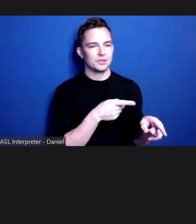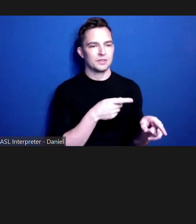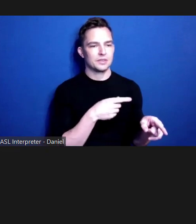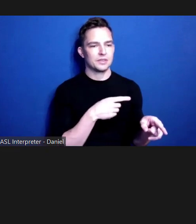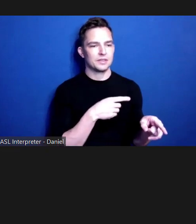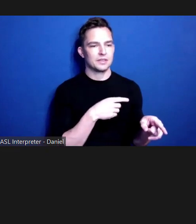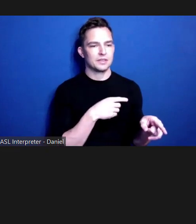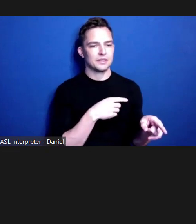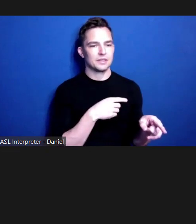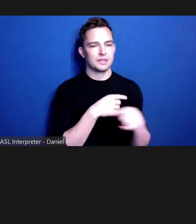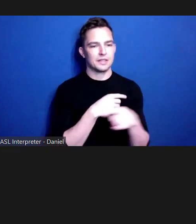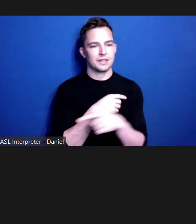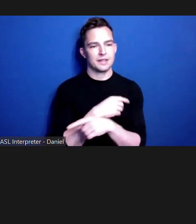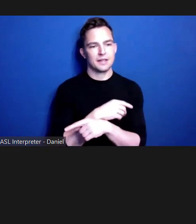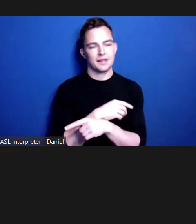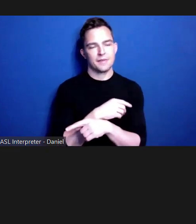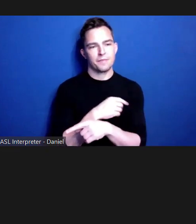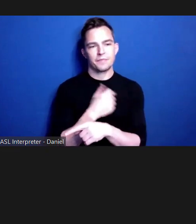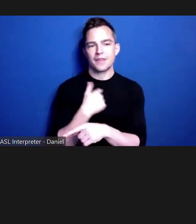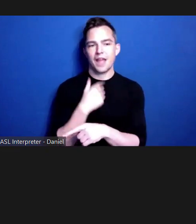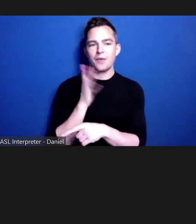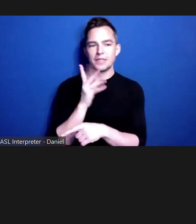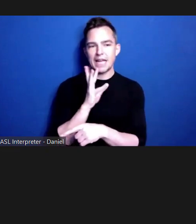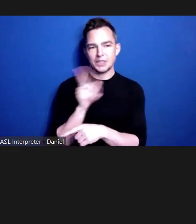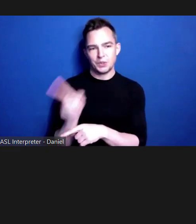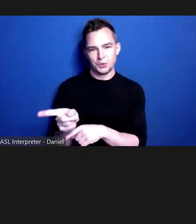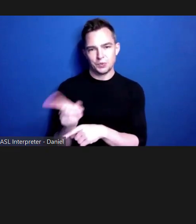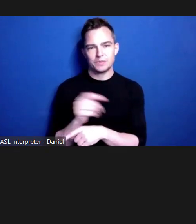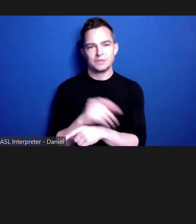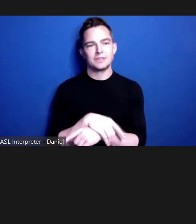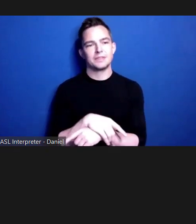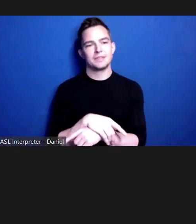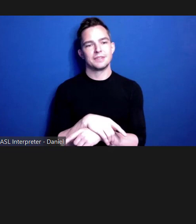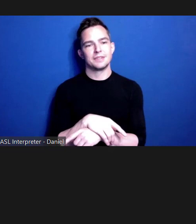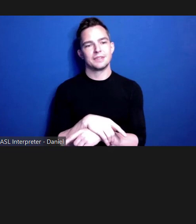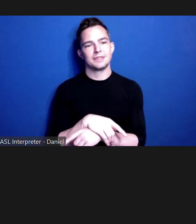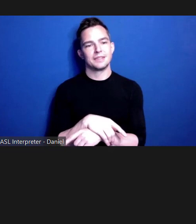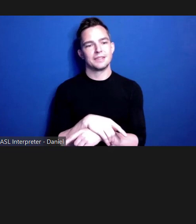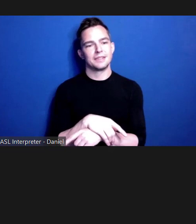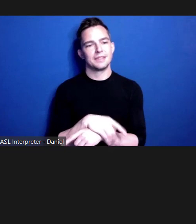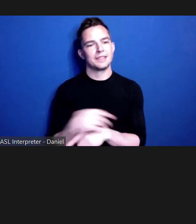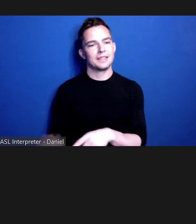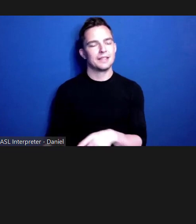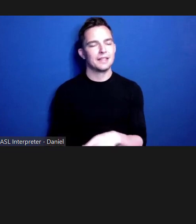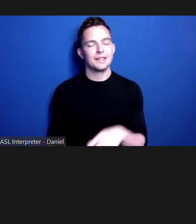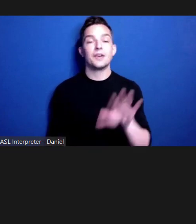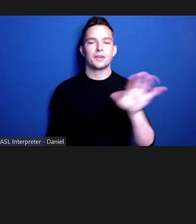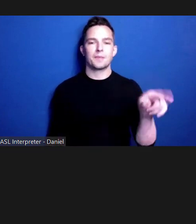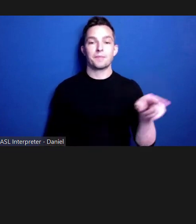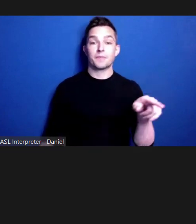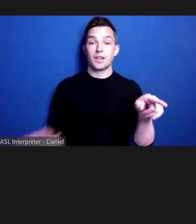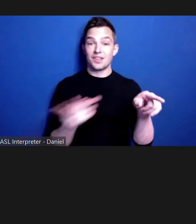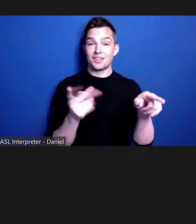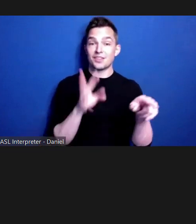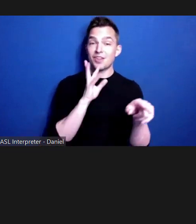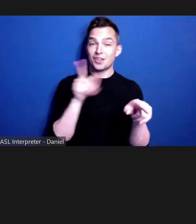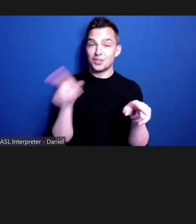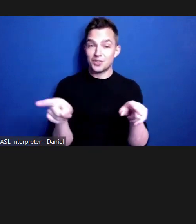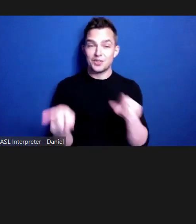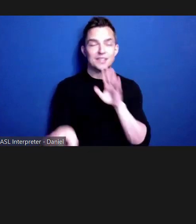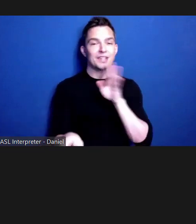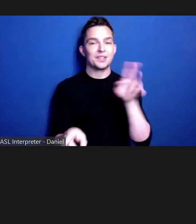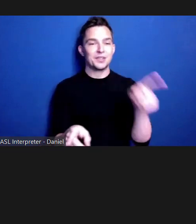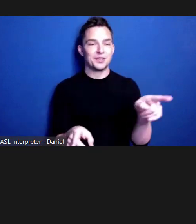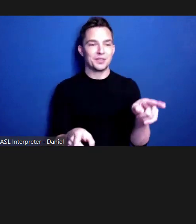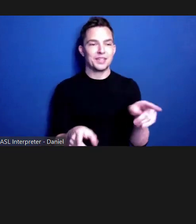And I will talk to you. And I will talk to you. So they're talking to you and talking to you. It's